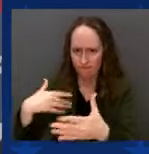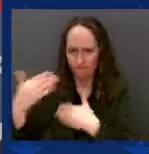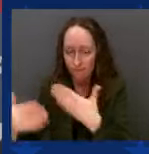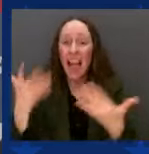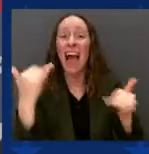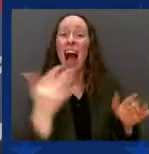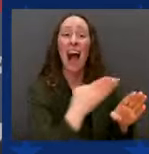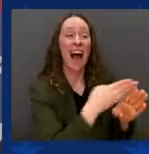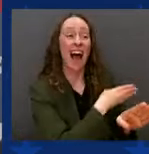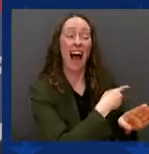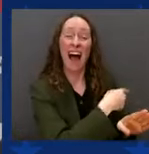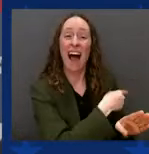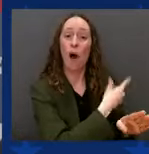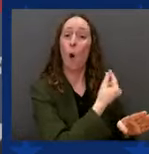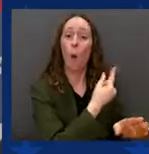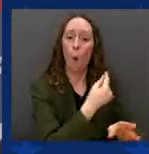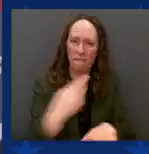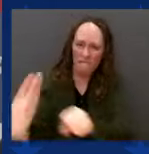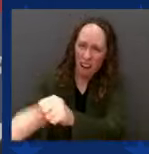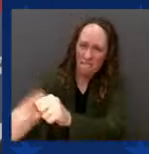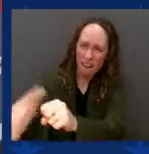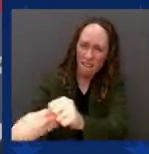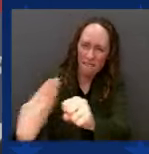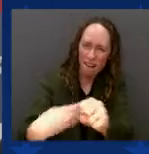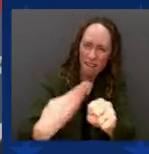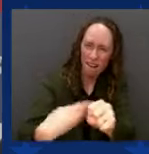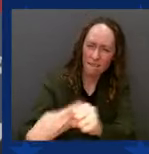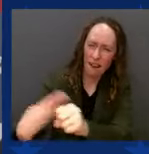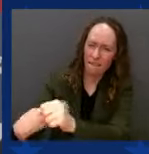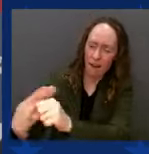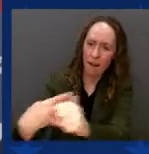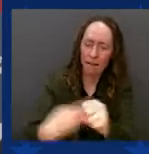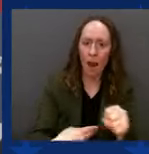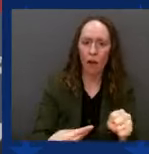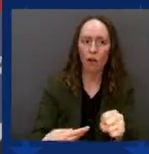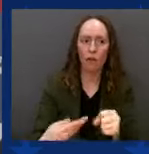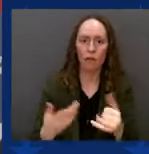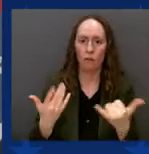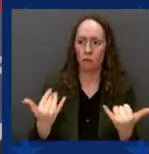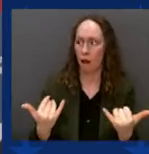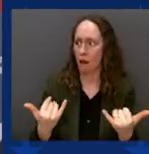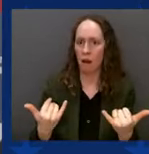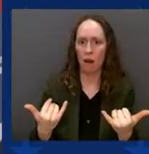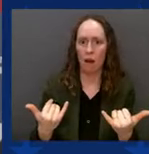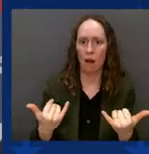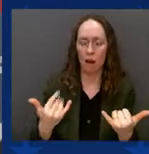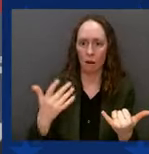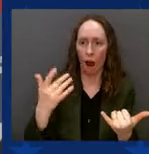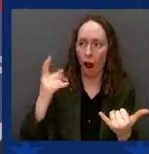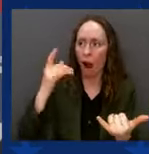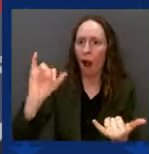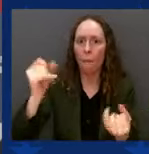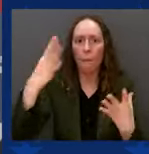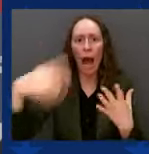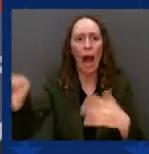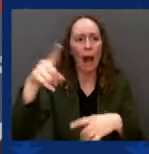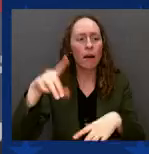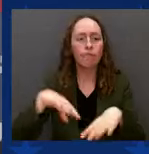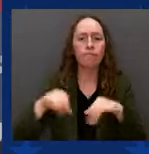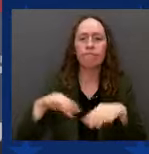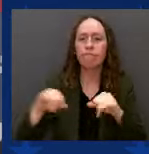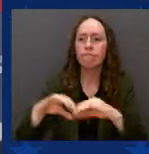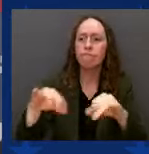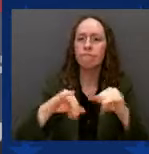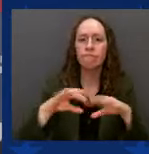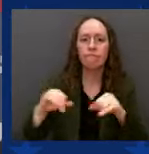stolen. So my Justice Department is now going after them. We're doubling down on prosecuting criminals who stole relief money meant to keep workers